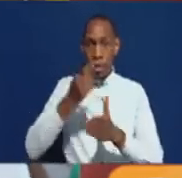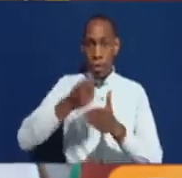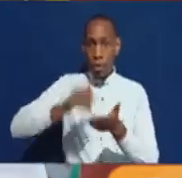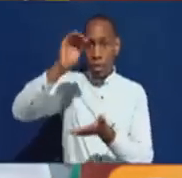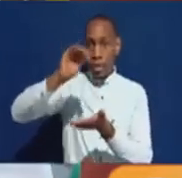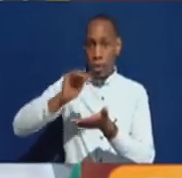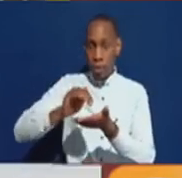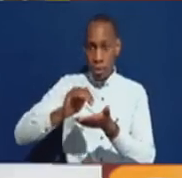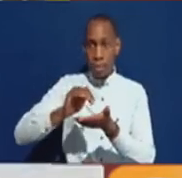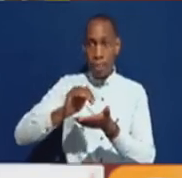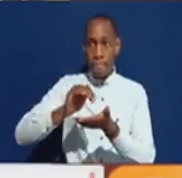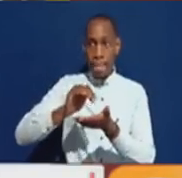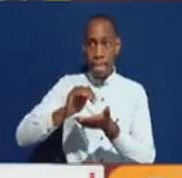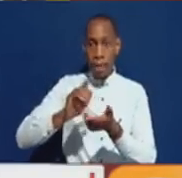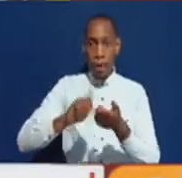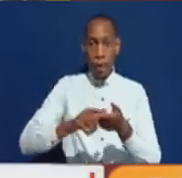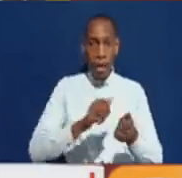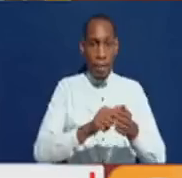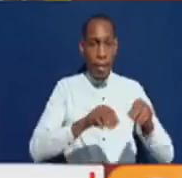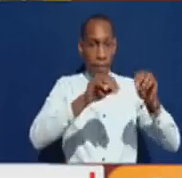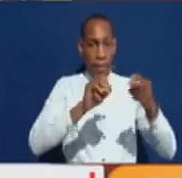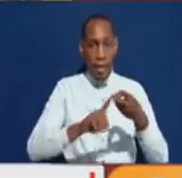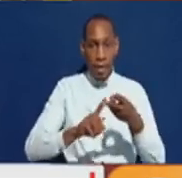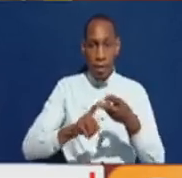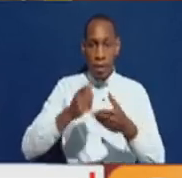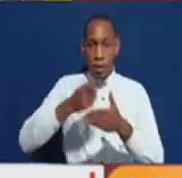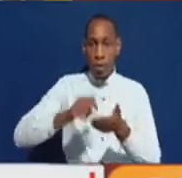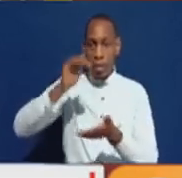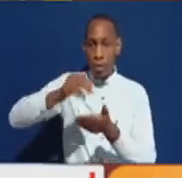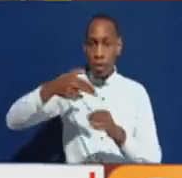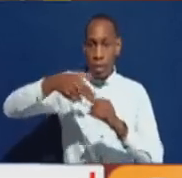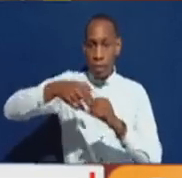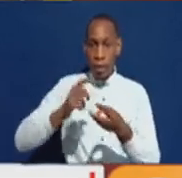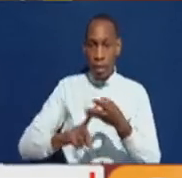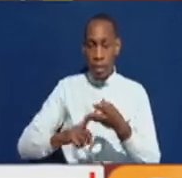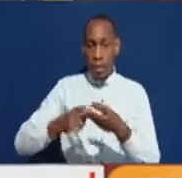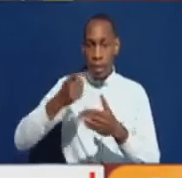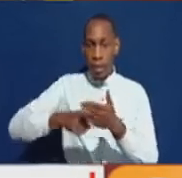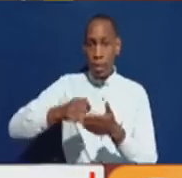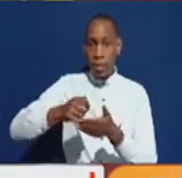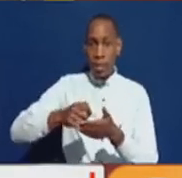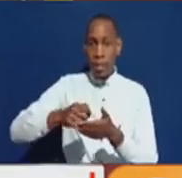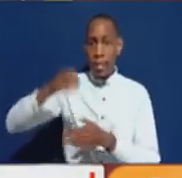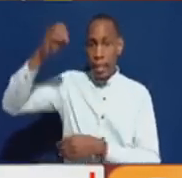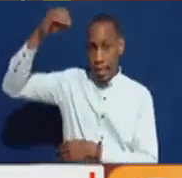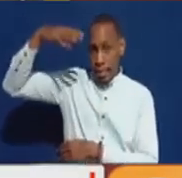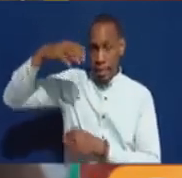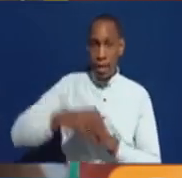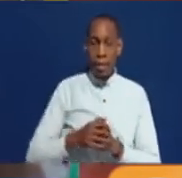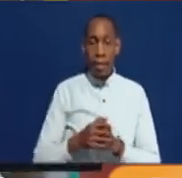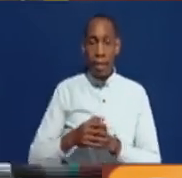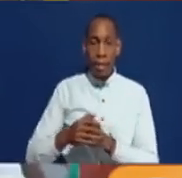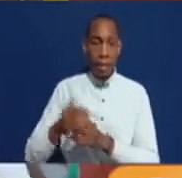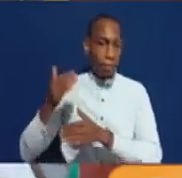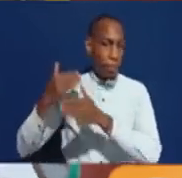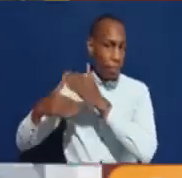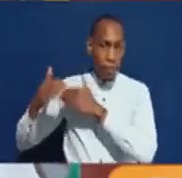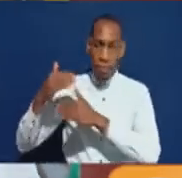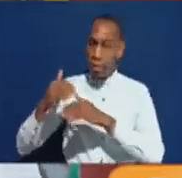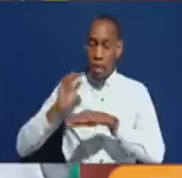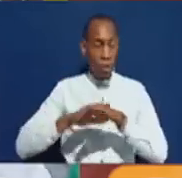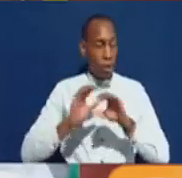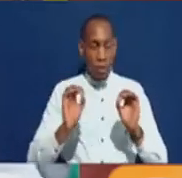in unga, subsidies in fuel, subsidies in electricity that were not